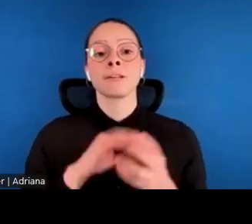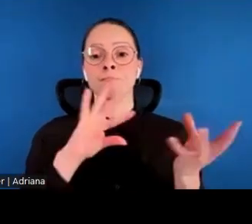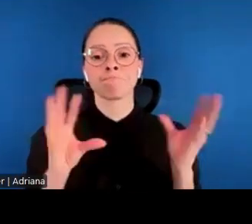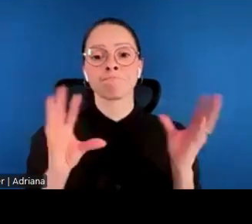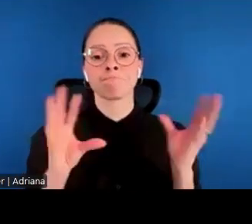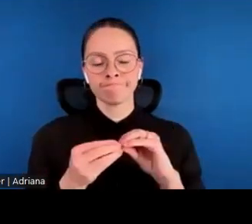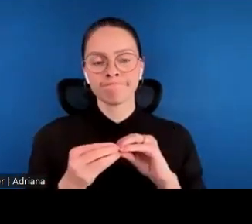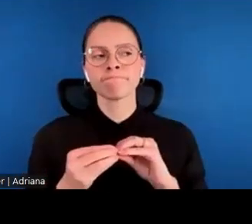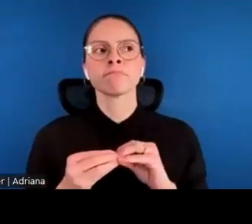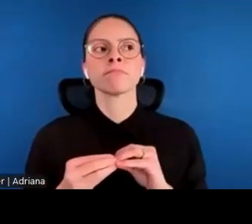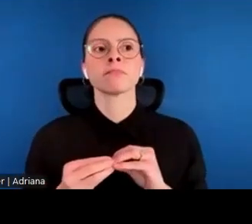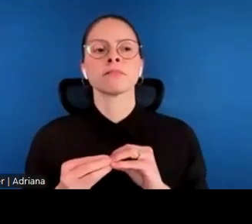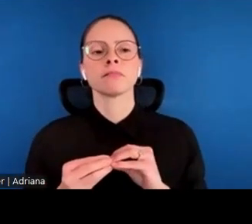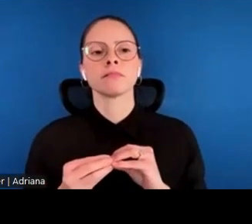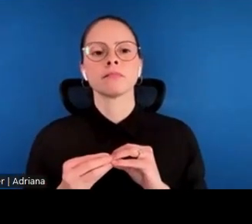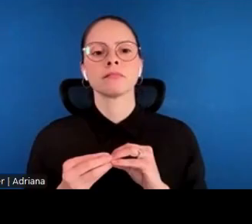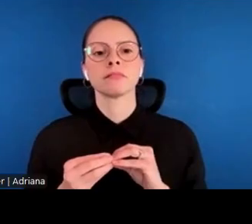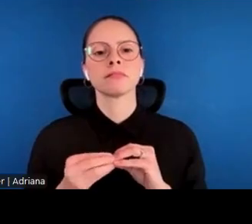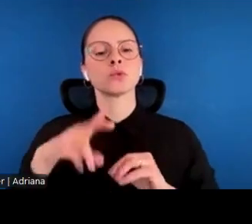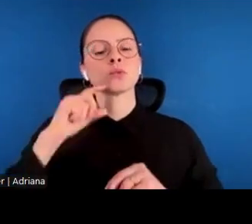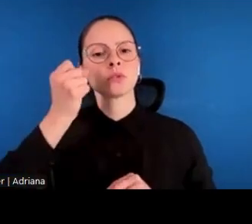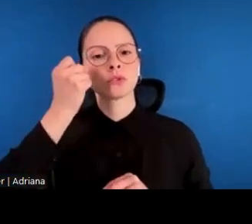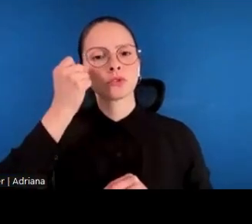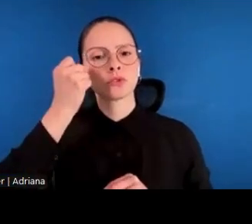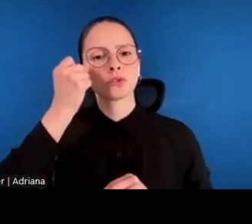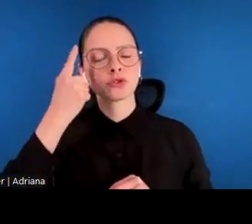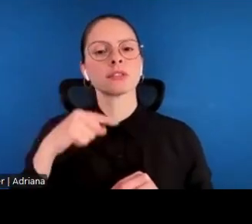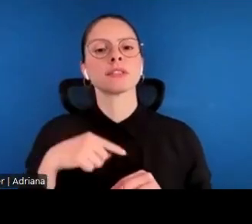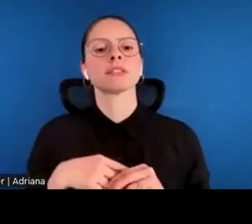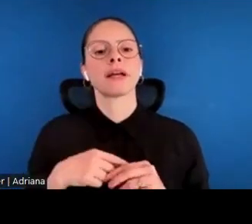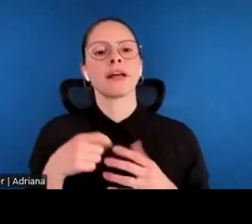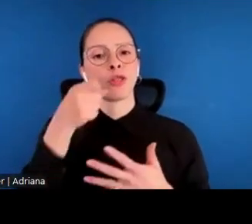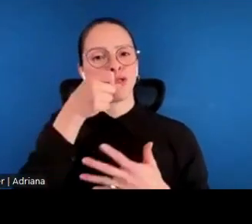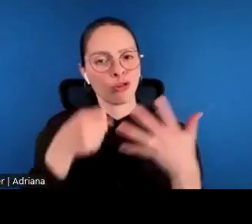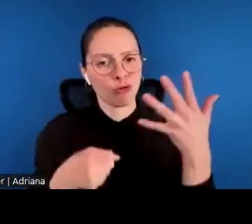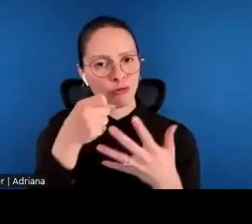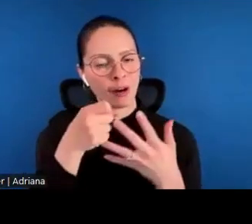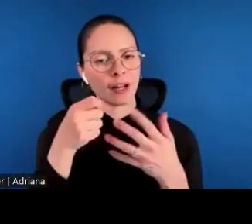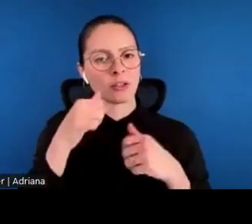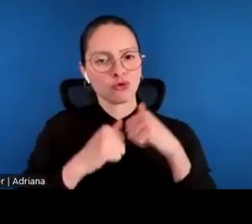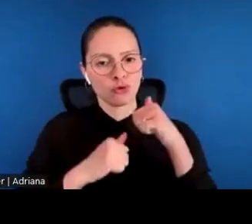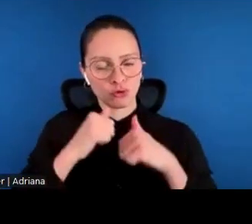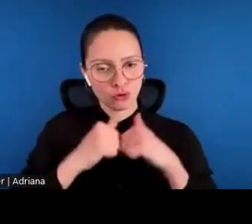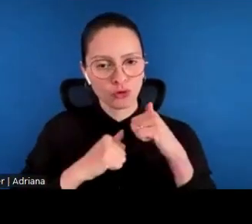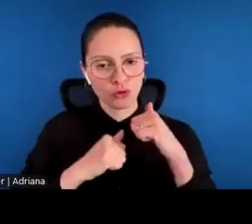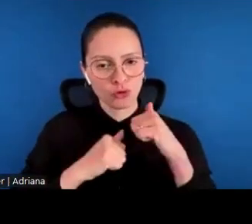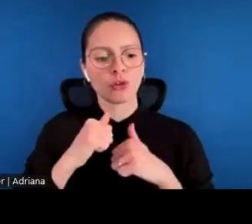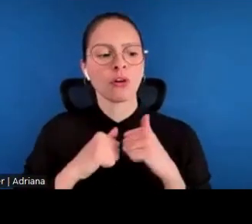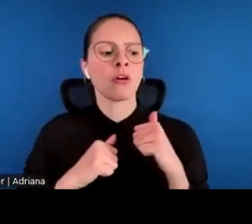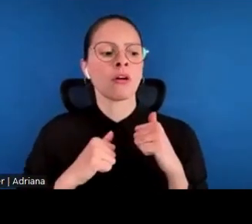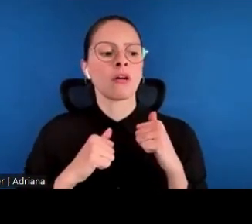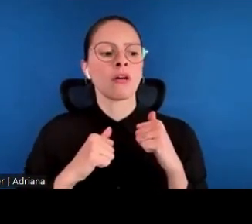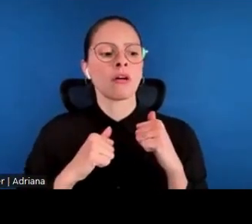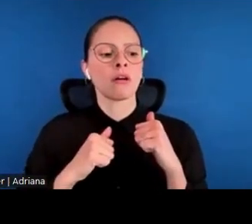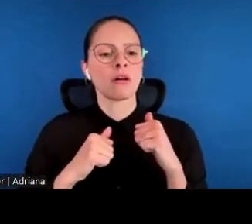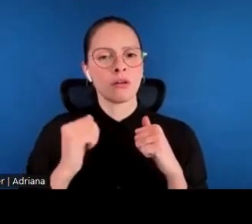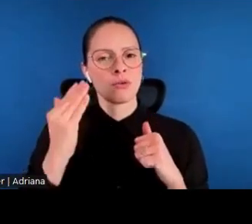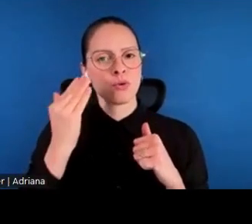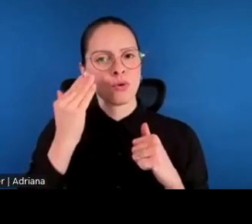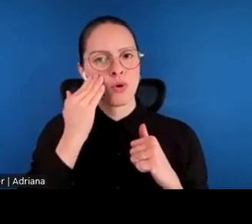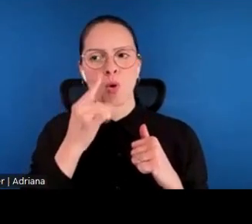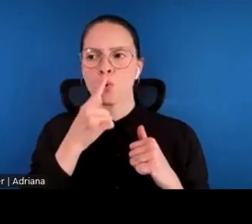be able to understand what the rank structure is and knowing who you're going to be communicating